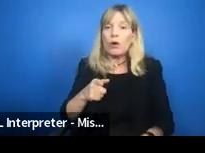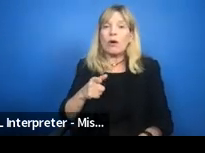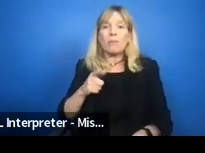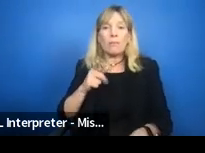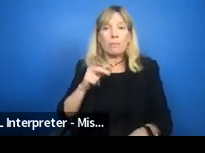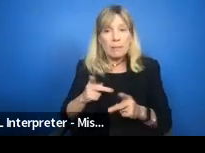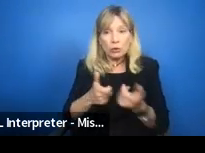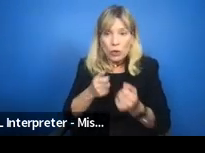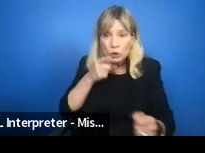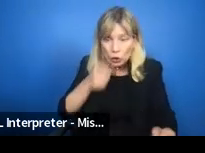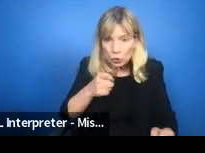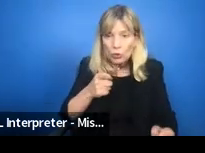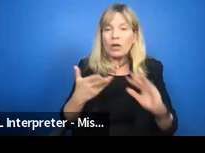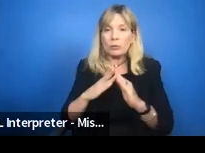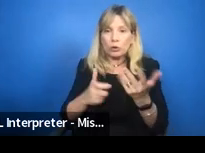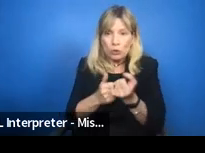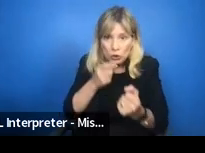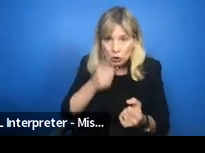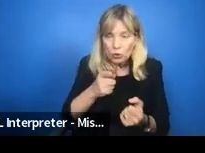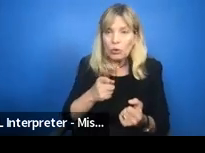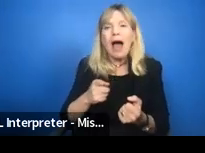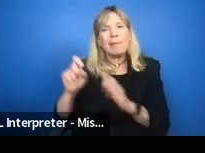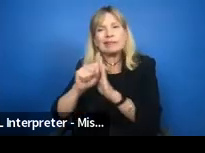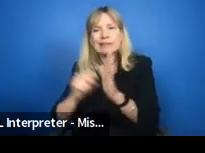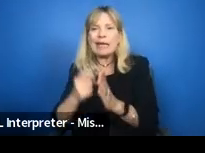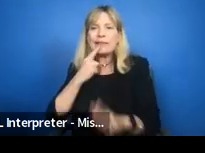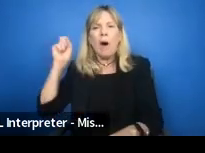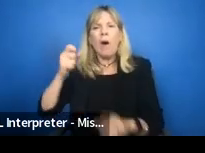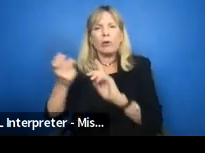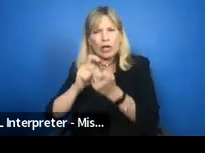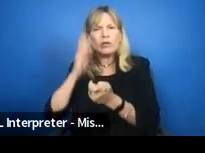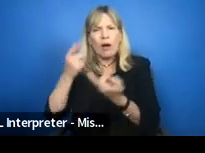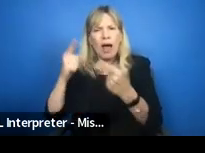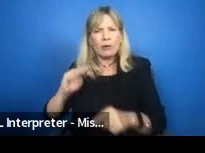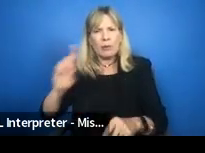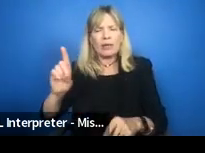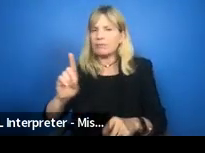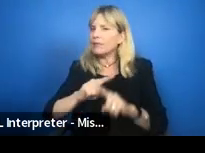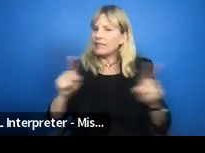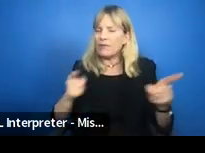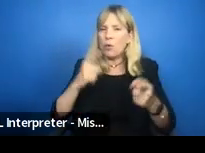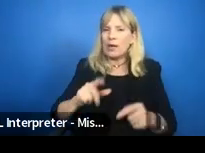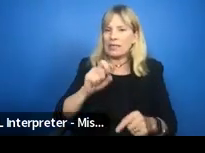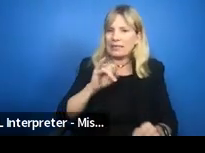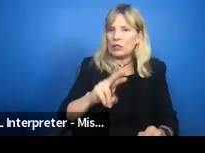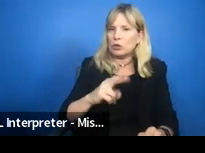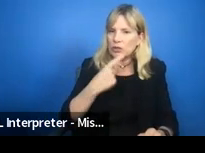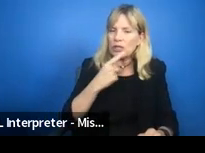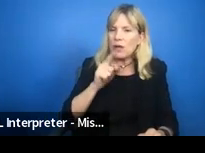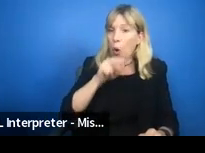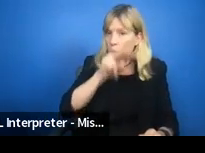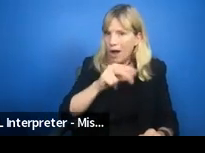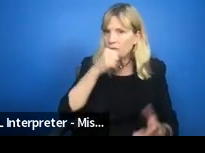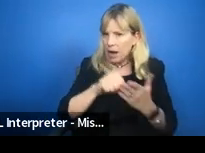your communities. It's one thing to hear from your state the changes are coming to Medicaid. It's different when your sister tells you to keep an eye on your